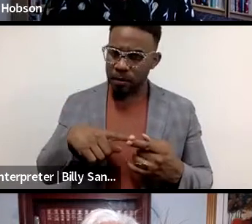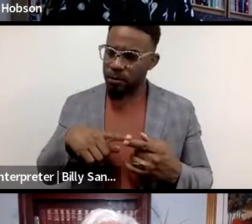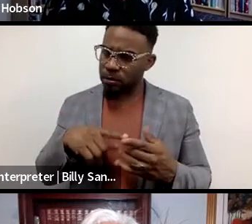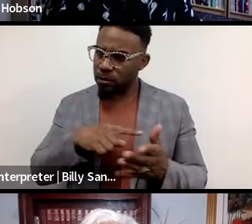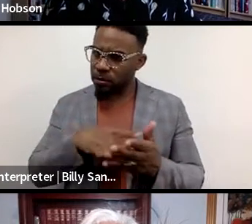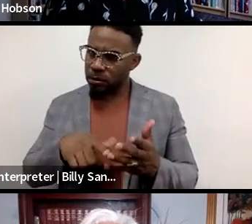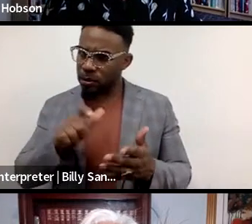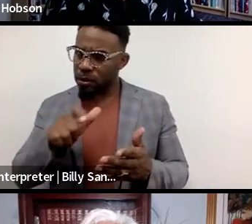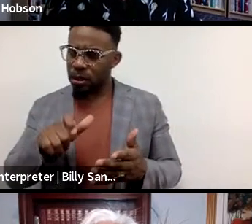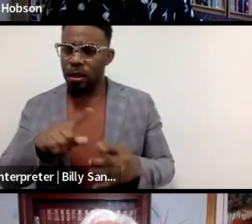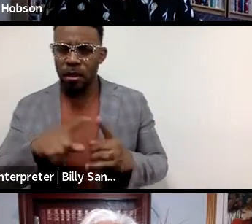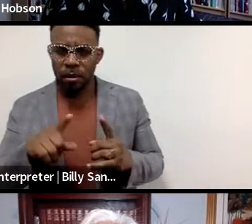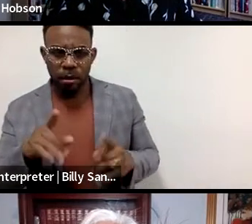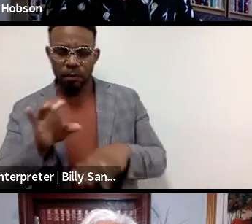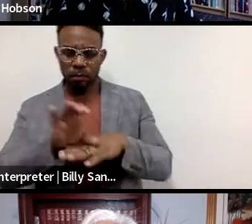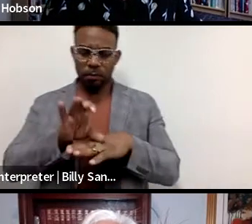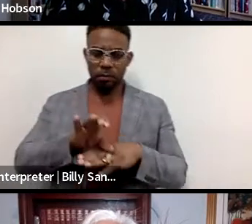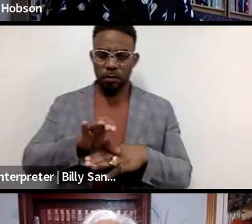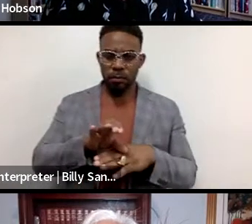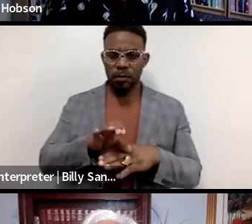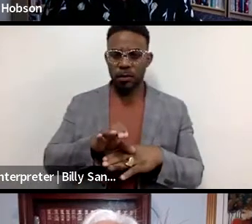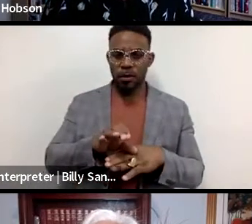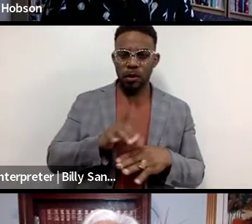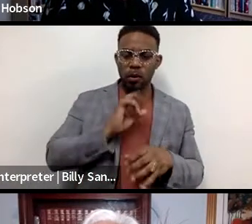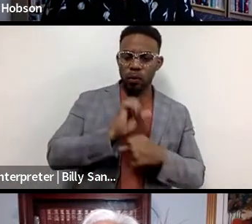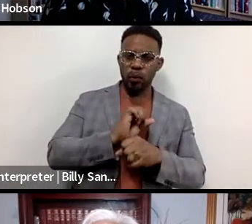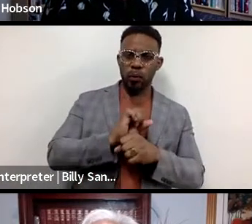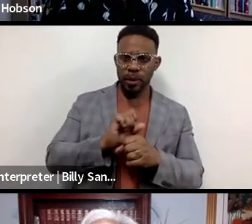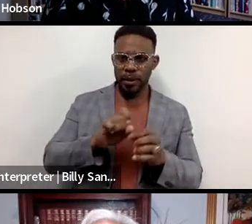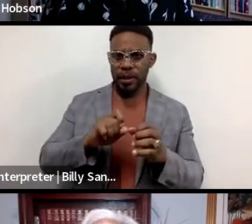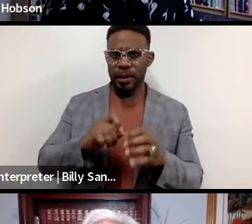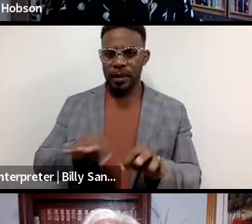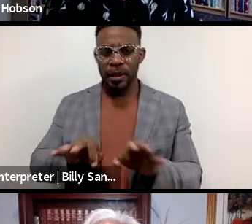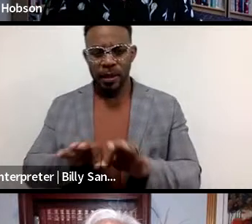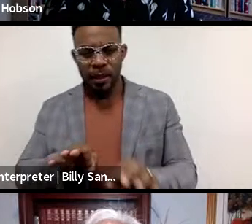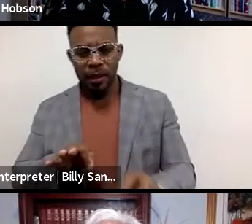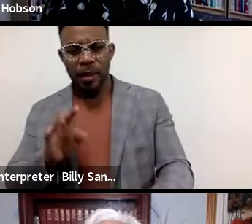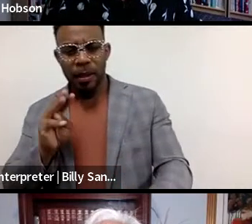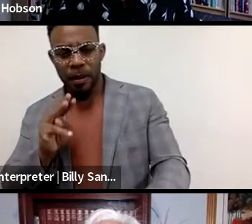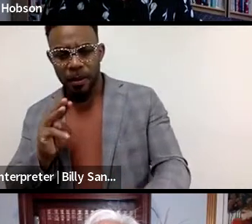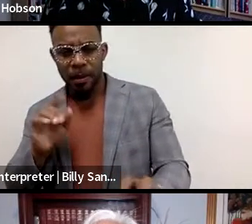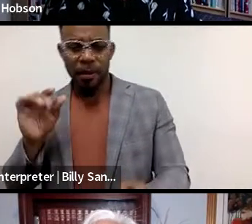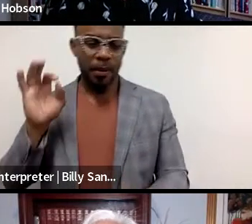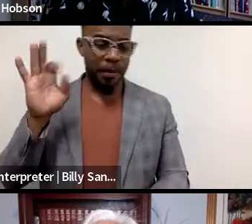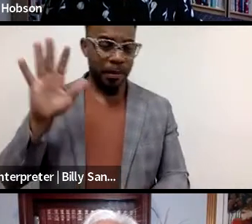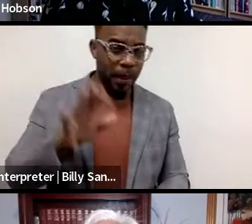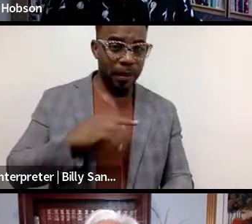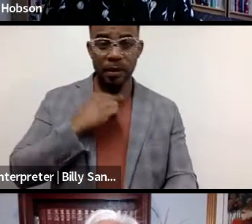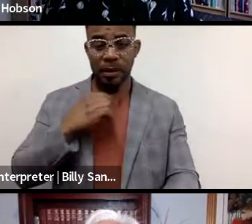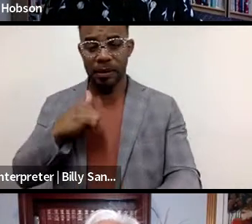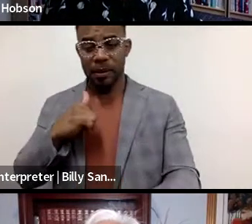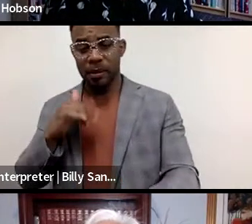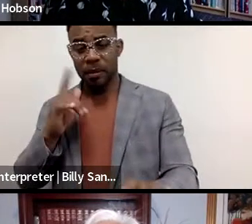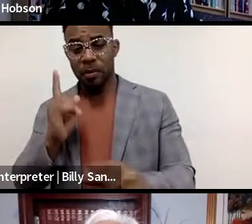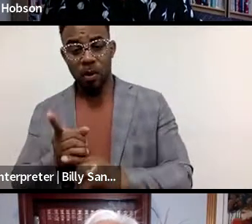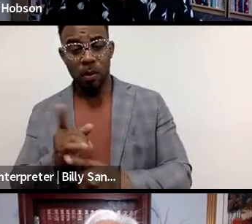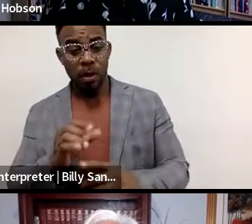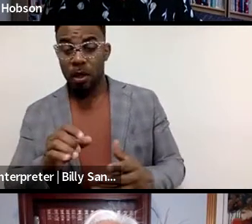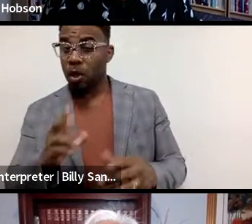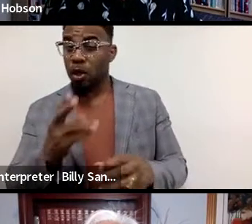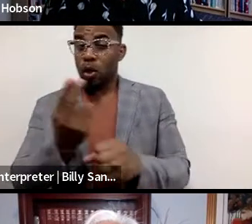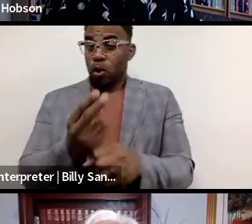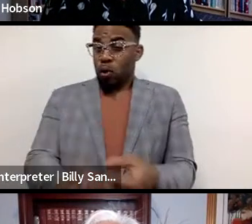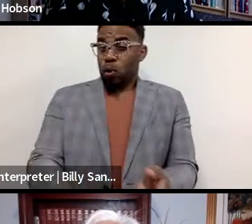this necessarily, but churches were really, really key church leaders, ministers, pastors in these moments, and